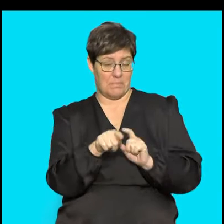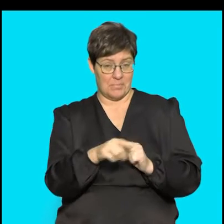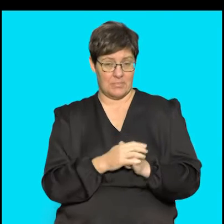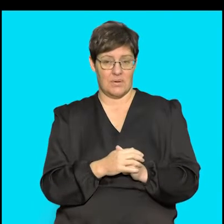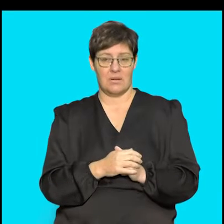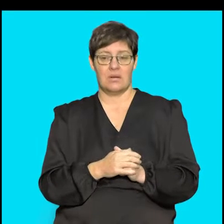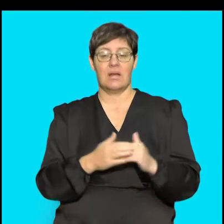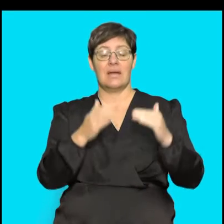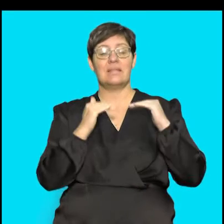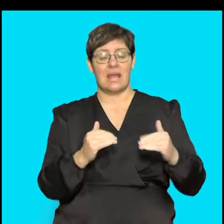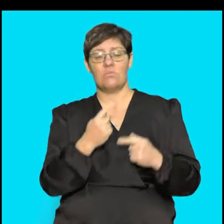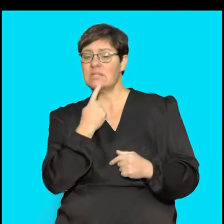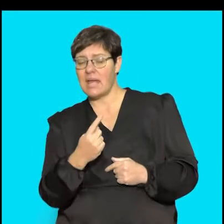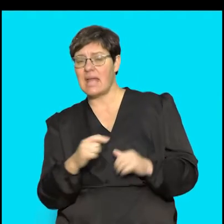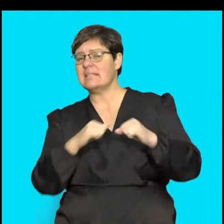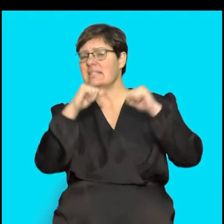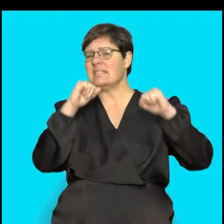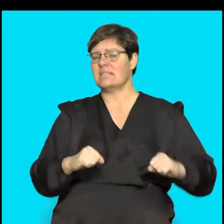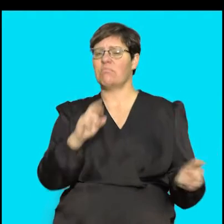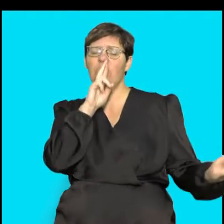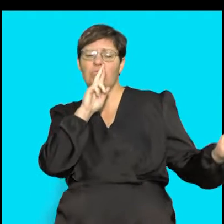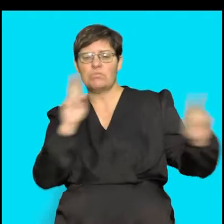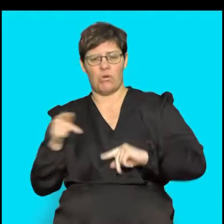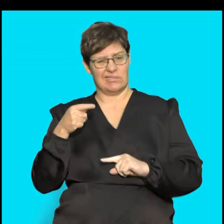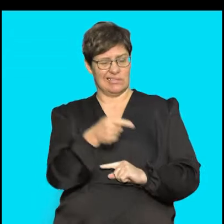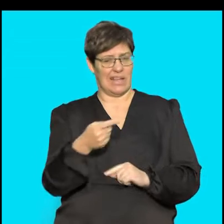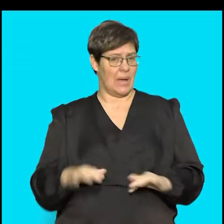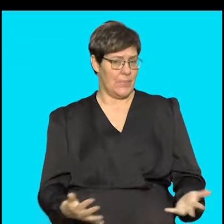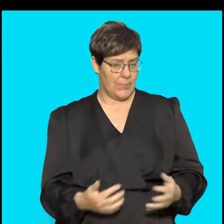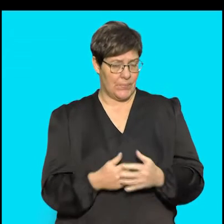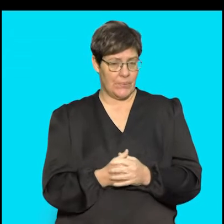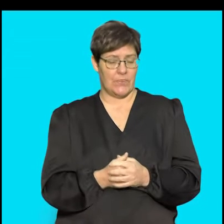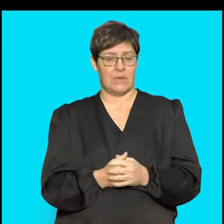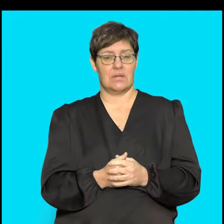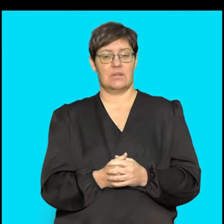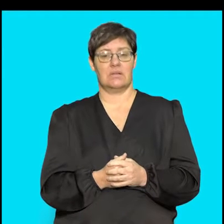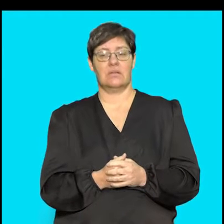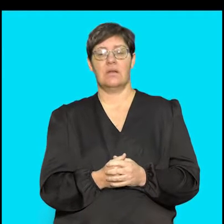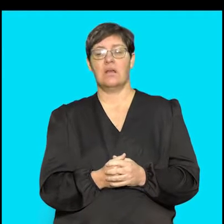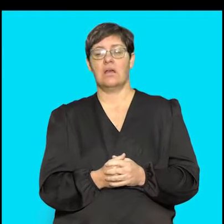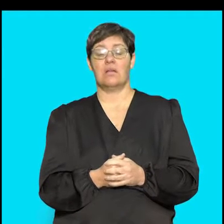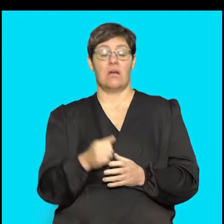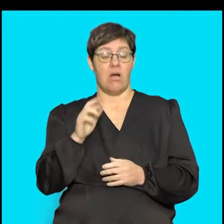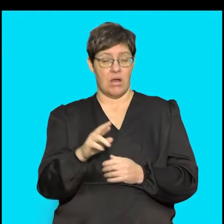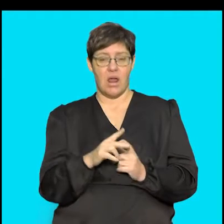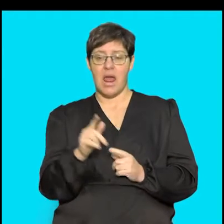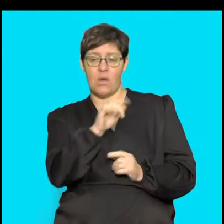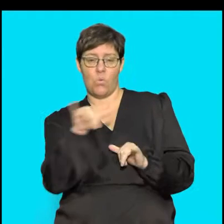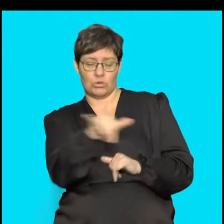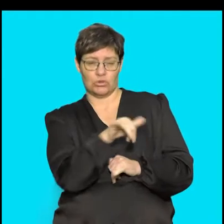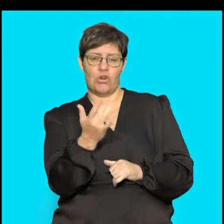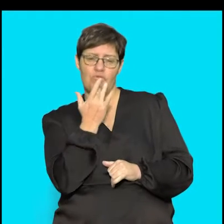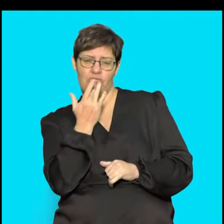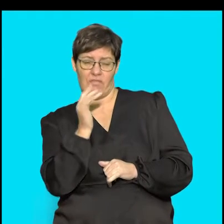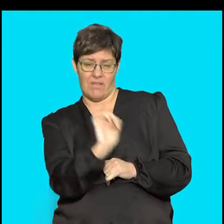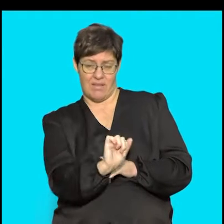disturbance. Then we will state how the system will respond to it and which reaction will